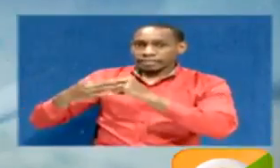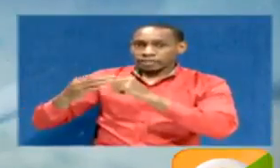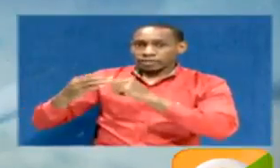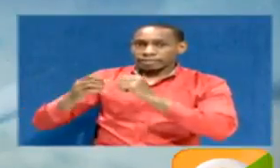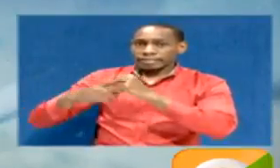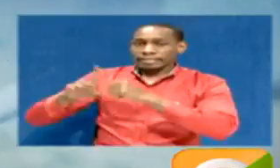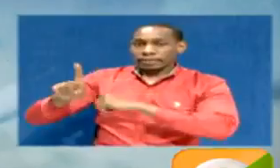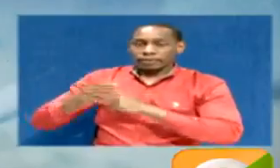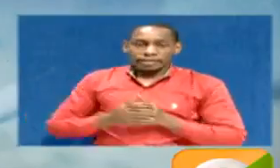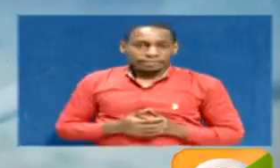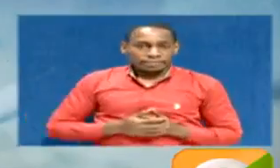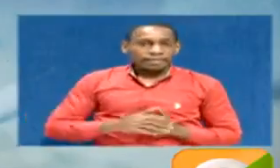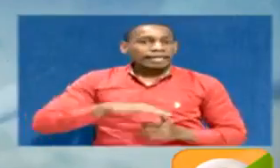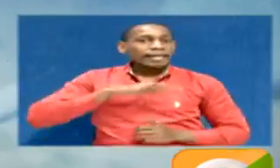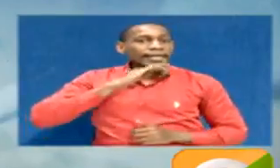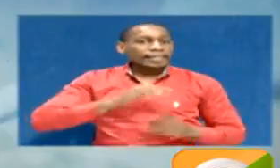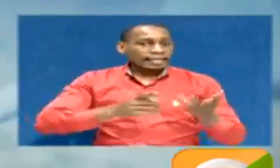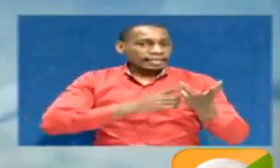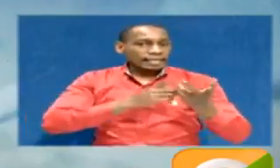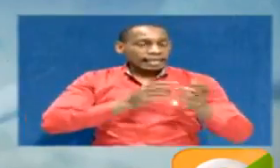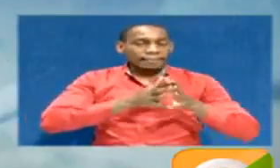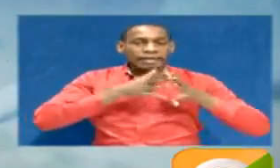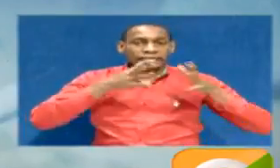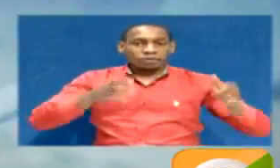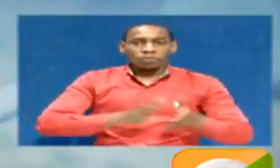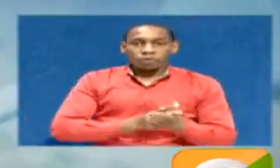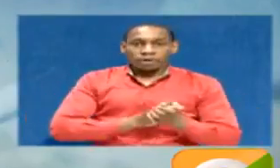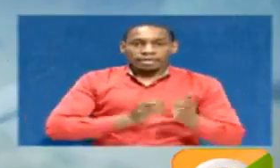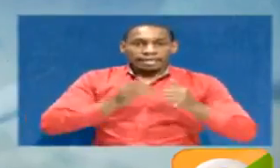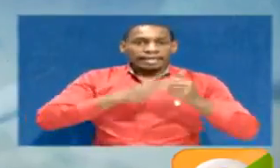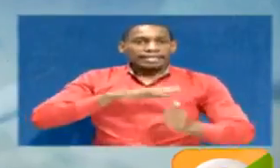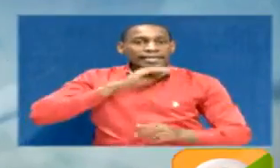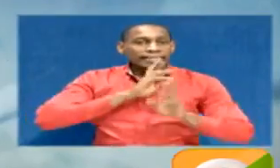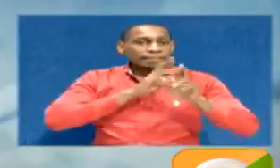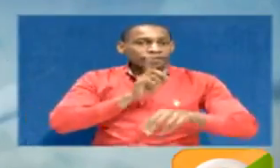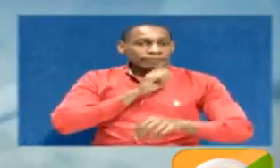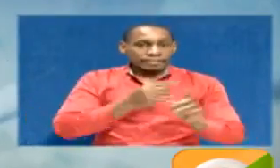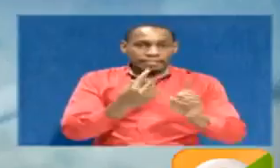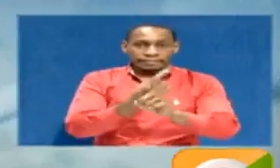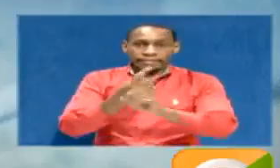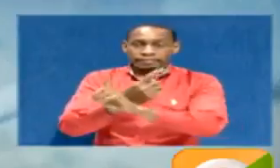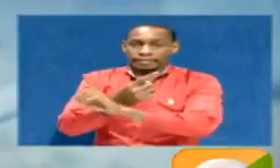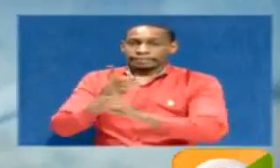108,860. All the deaths still remaining high, with 19 fatalities recorded across